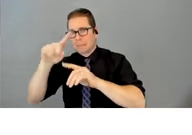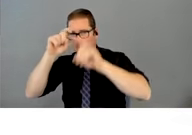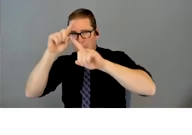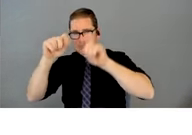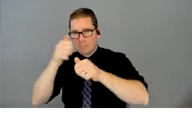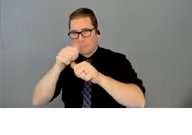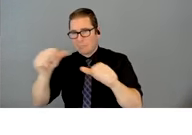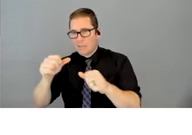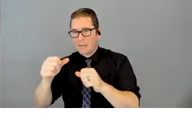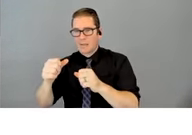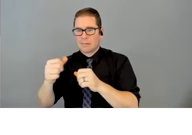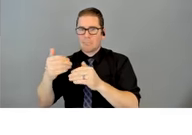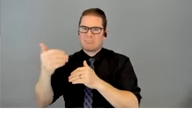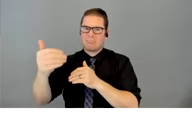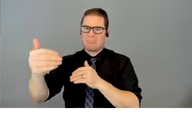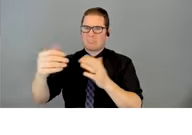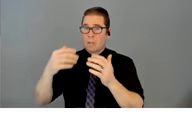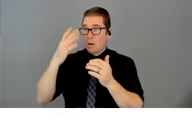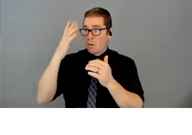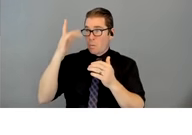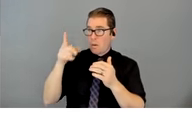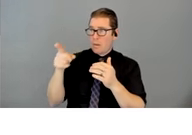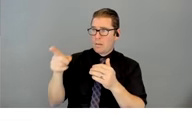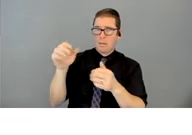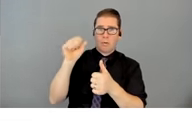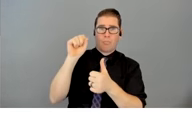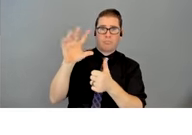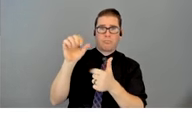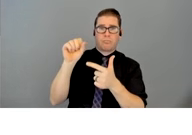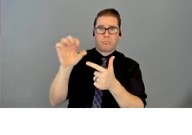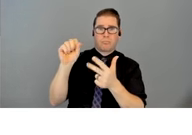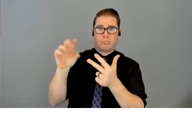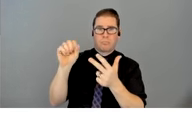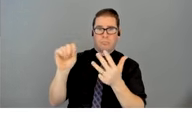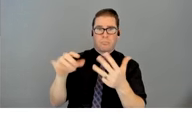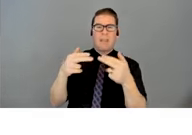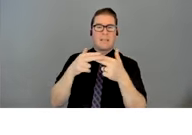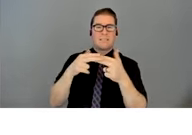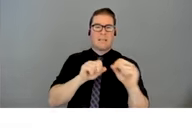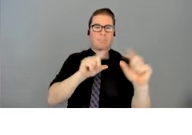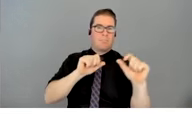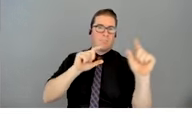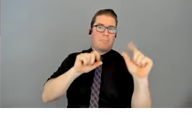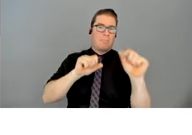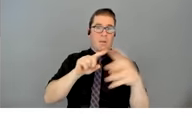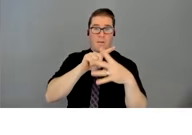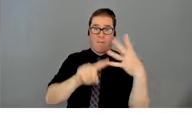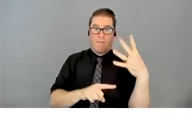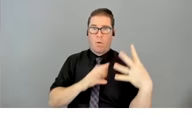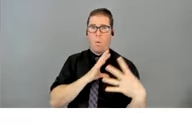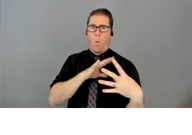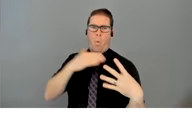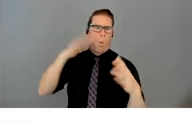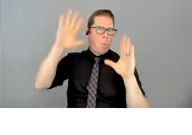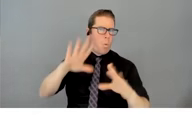just because you gave us four slides full of some really good information. So